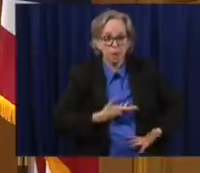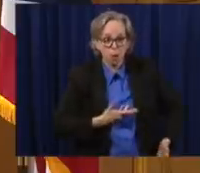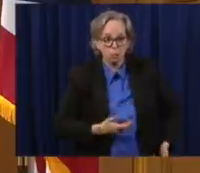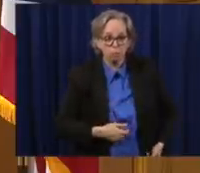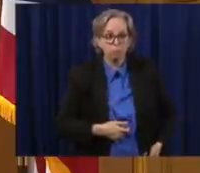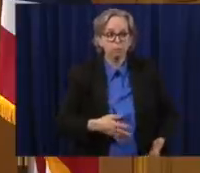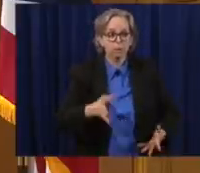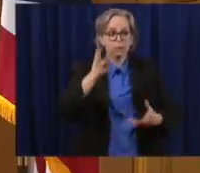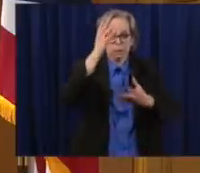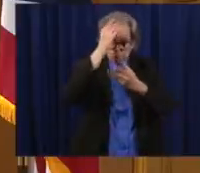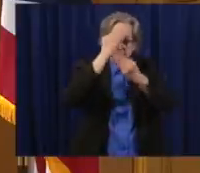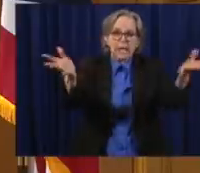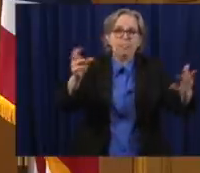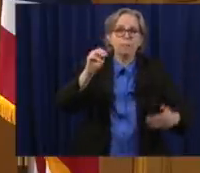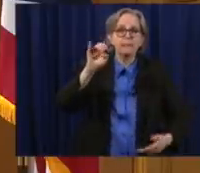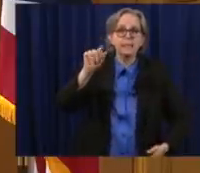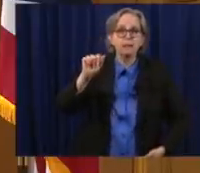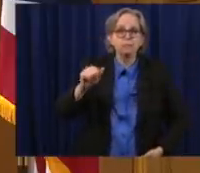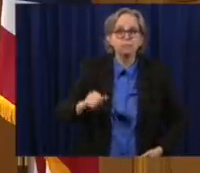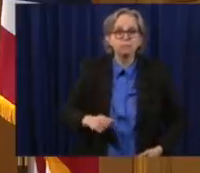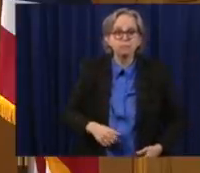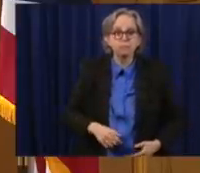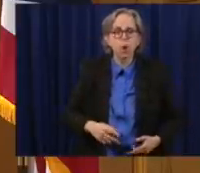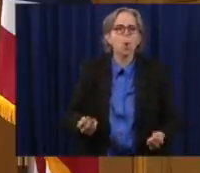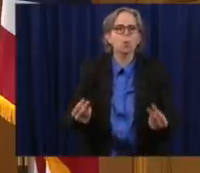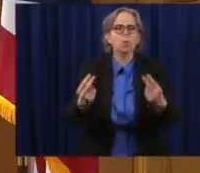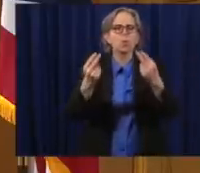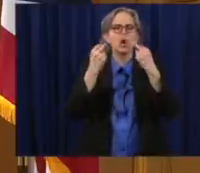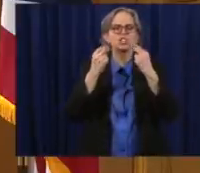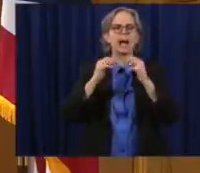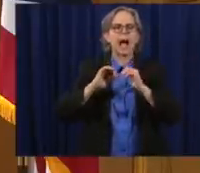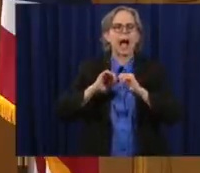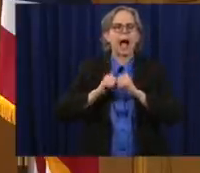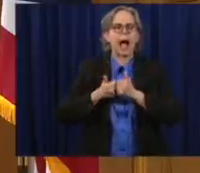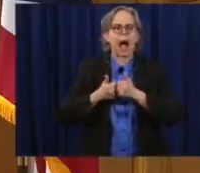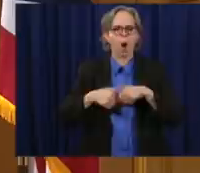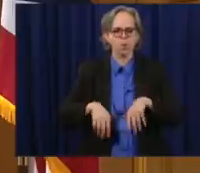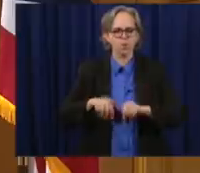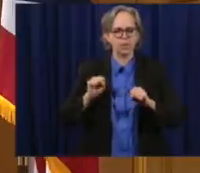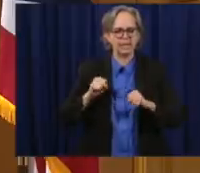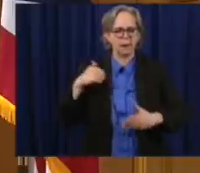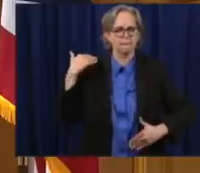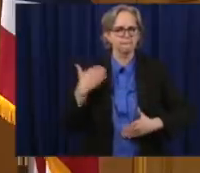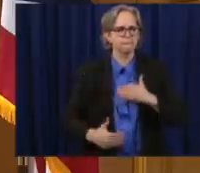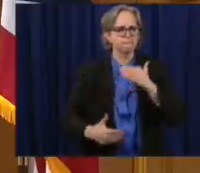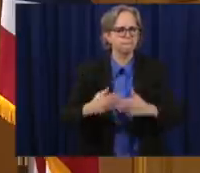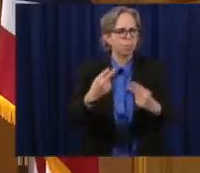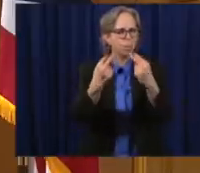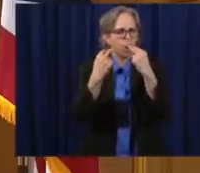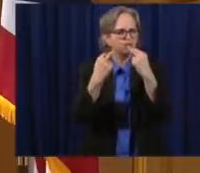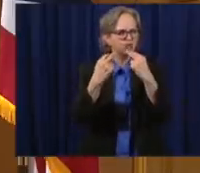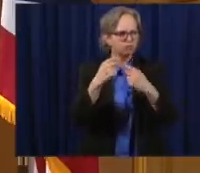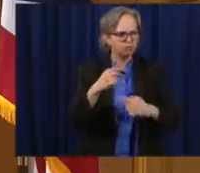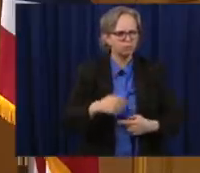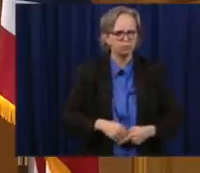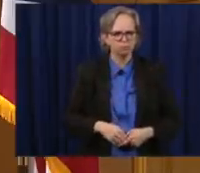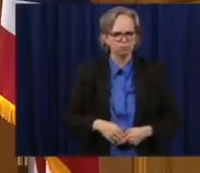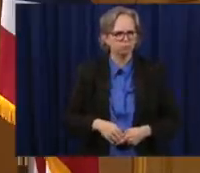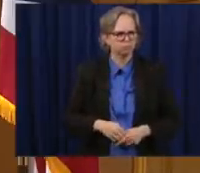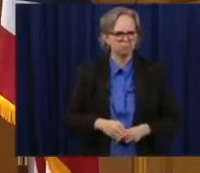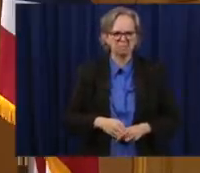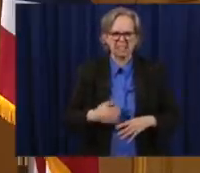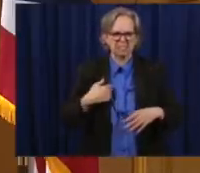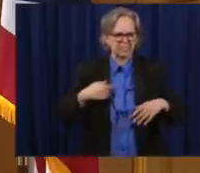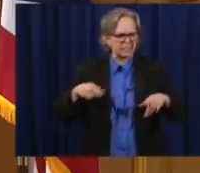know. But watch how we do this. We're going to do it with the same respect for life, with the same